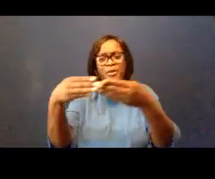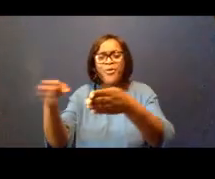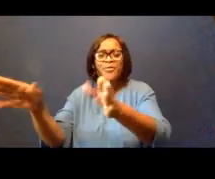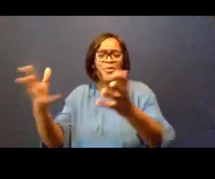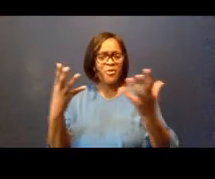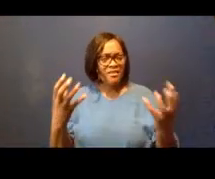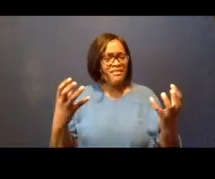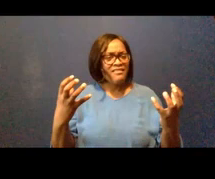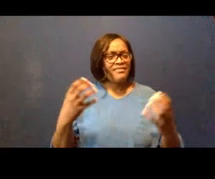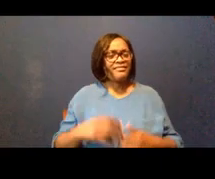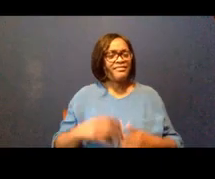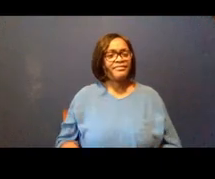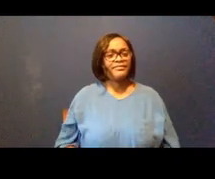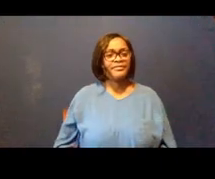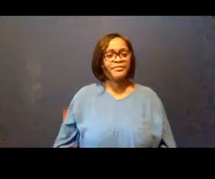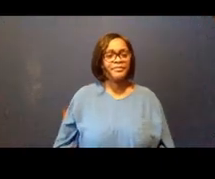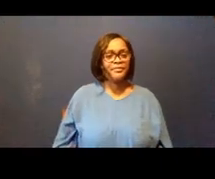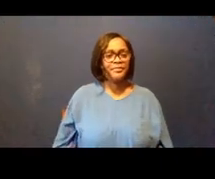my